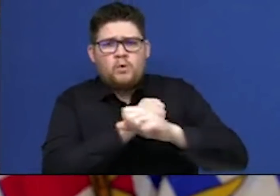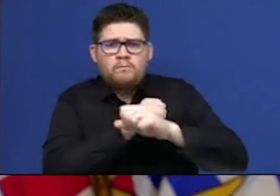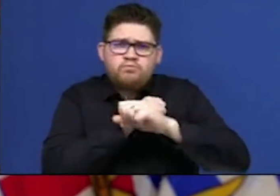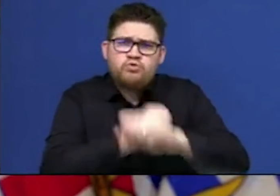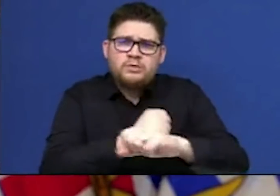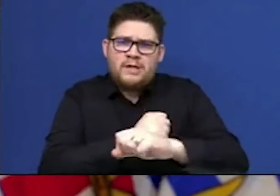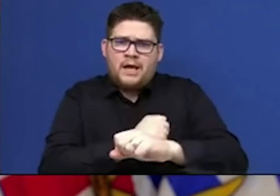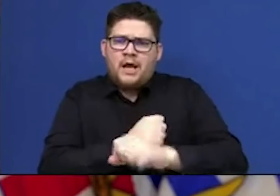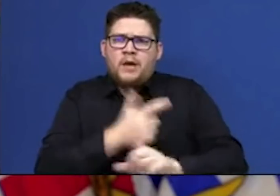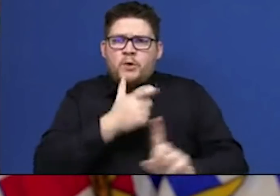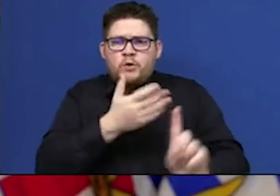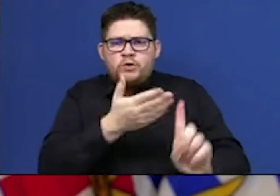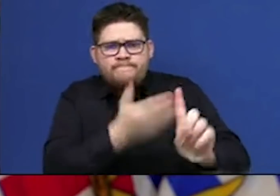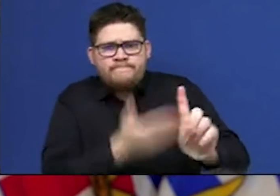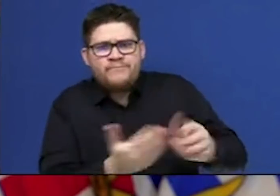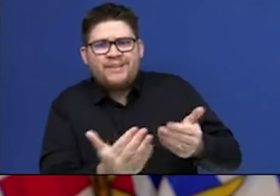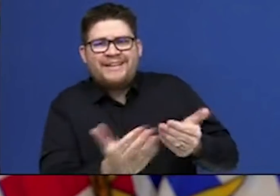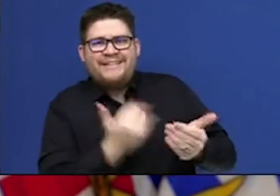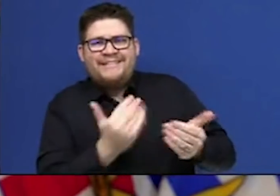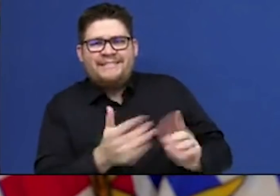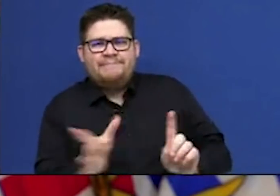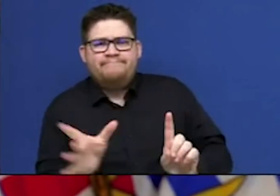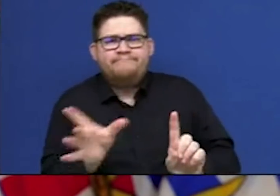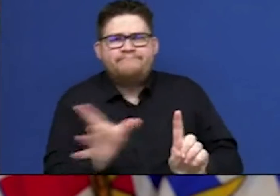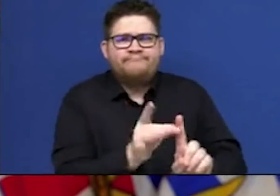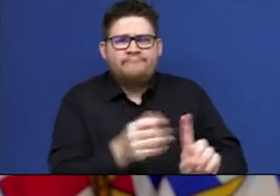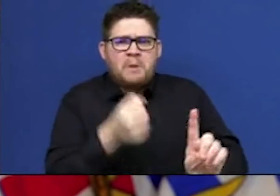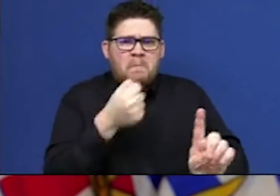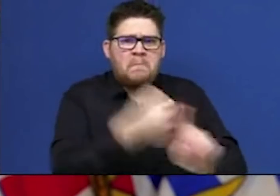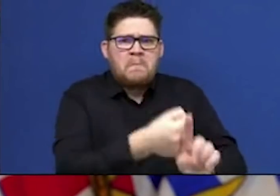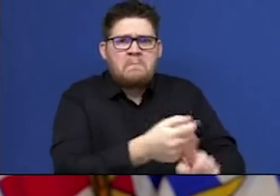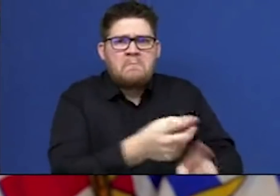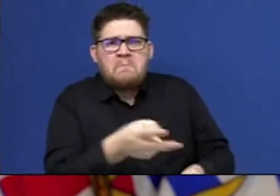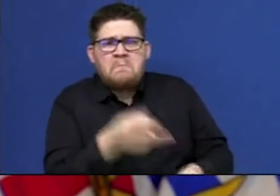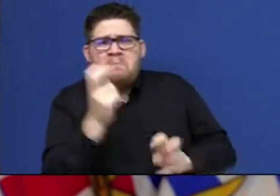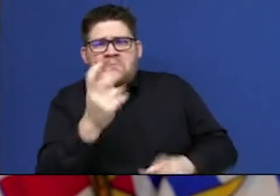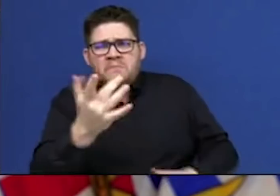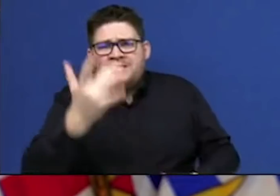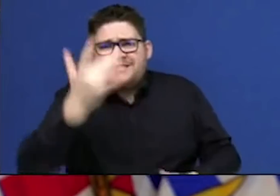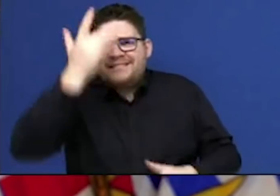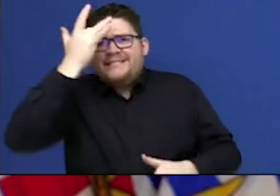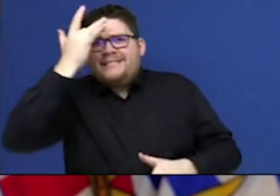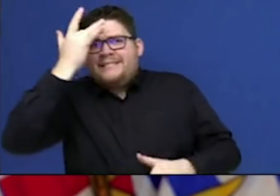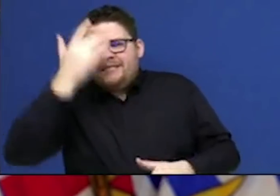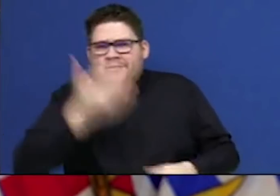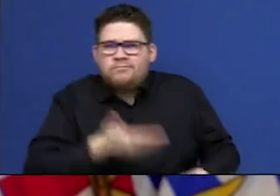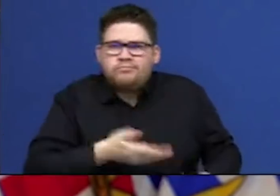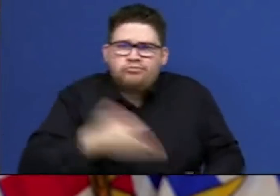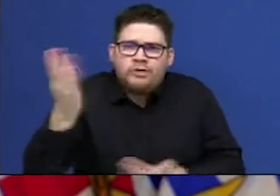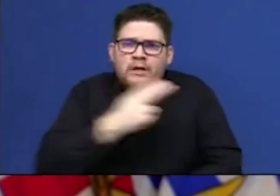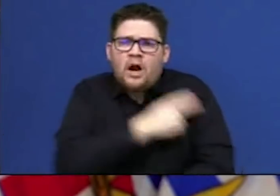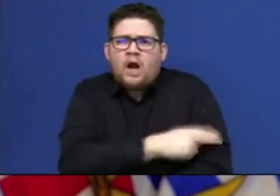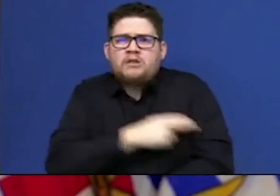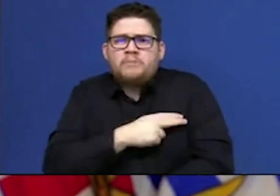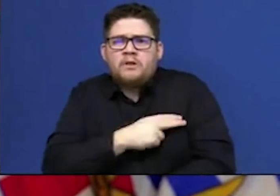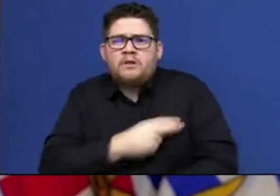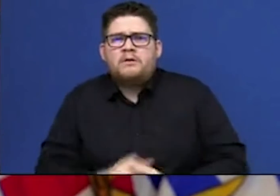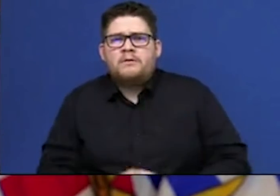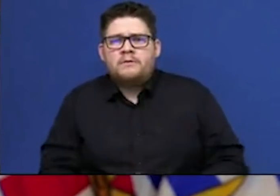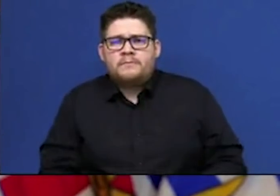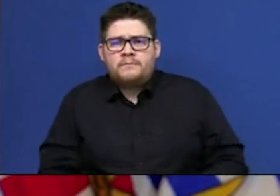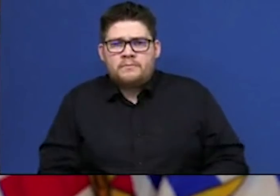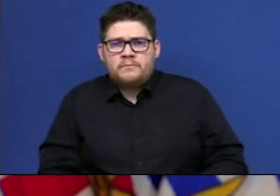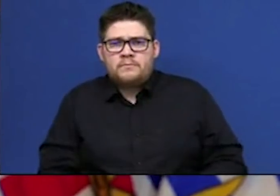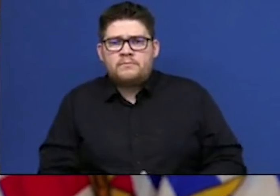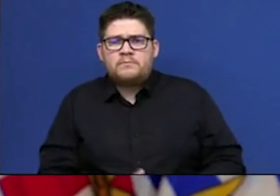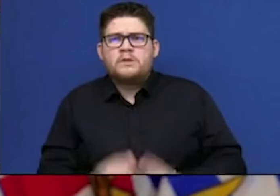safe to be open in our communities. As a result of these recent increases and what we've seen about the increase